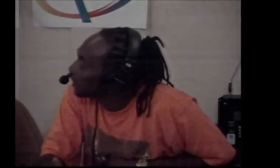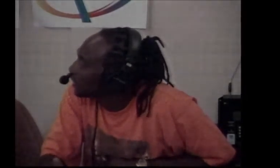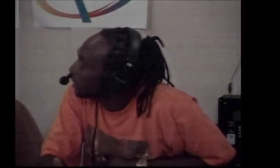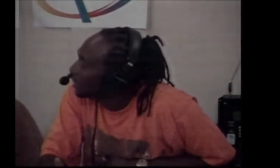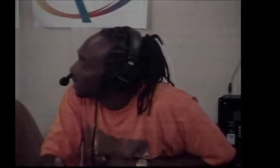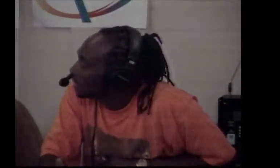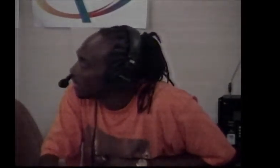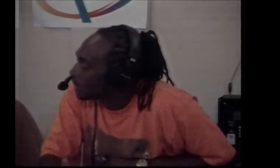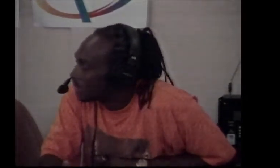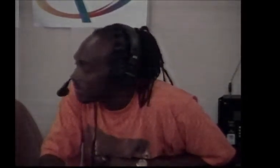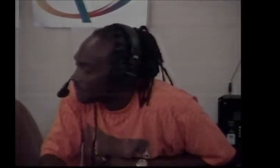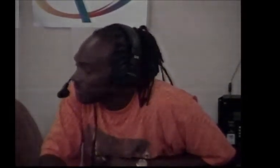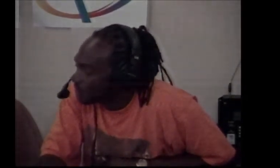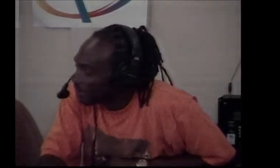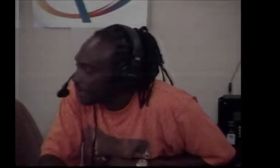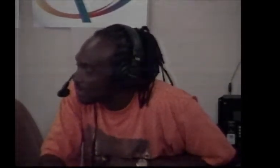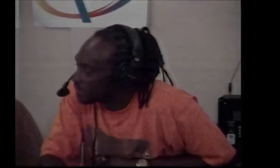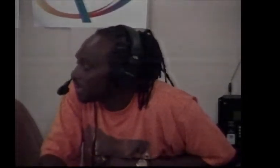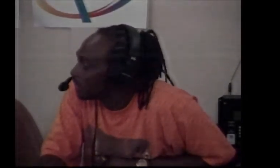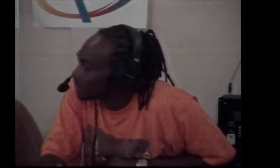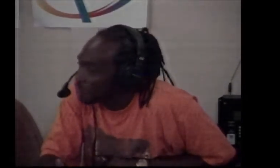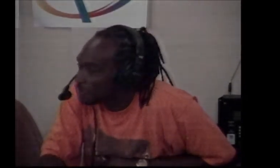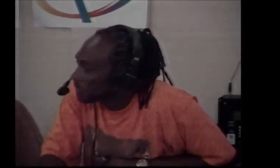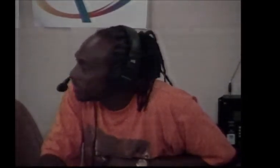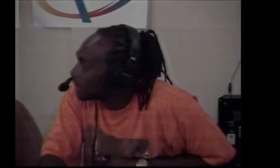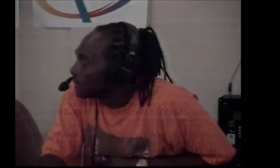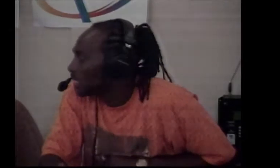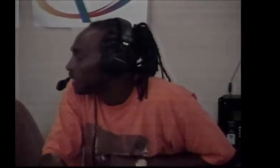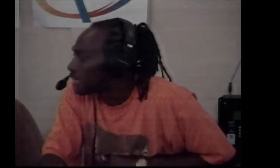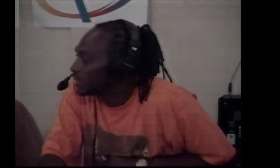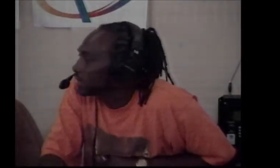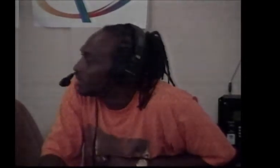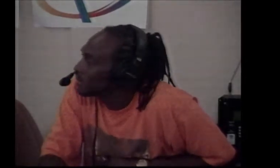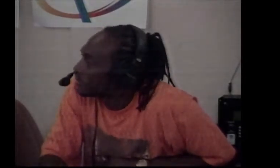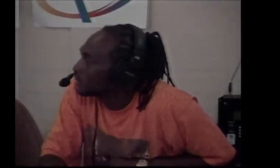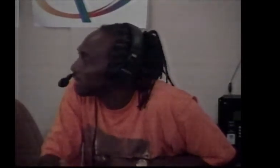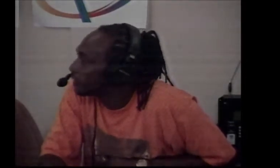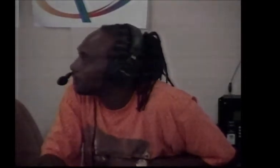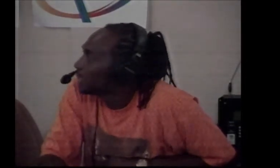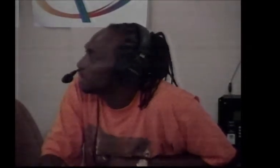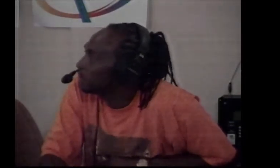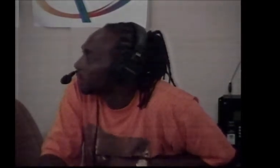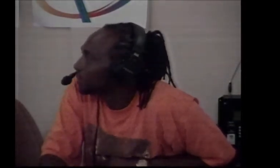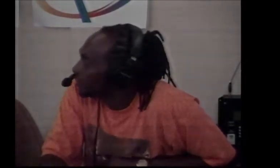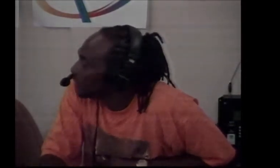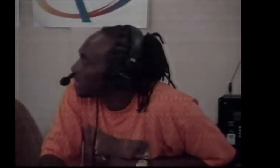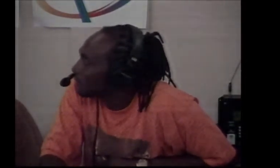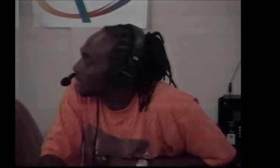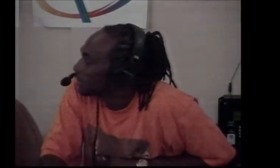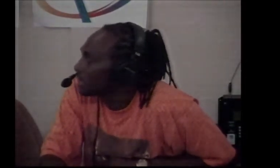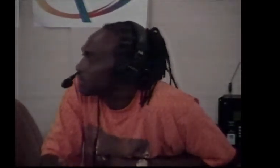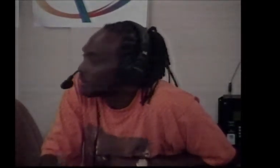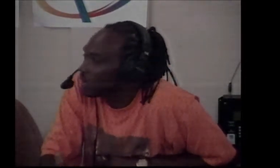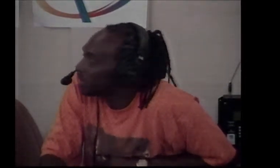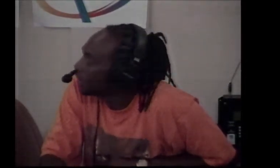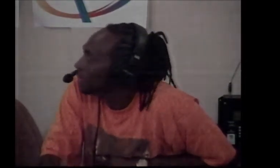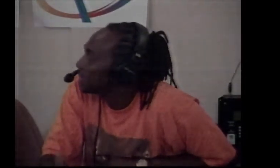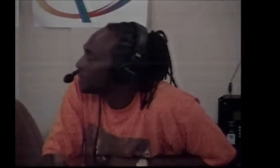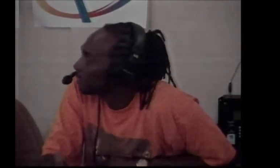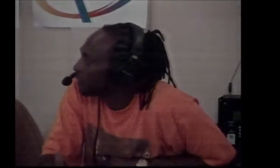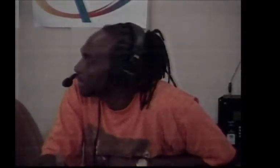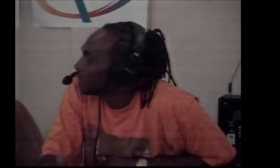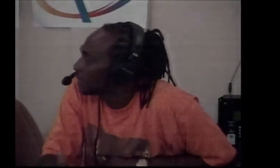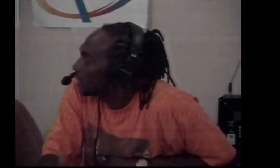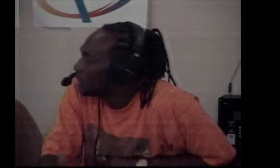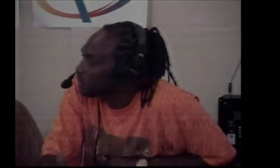for. Nowadays, what you find has been happening, some people be saying, well, I applied 10 years ago, yeah, but then based on your character, because we're all there, we see